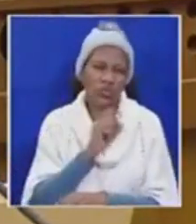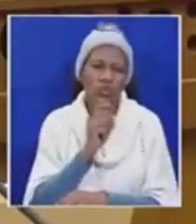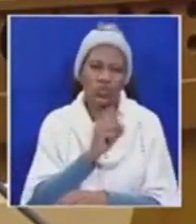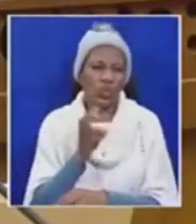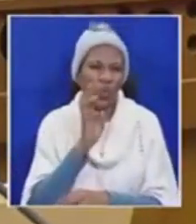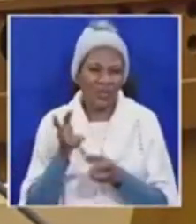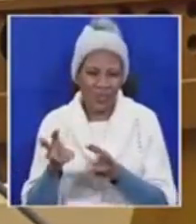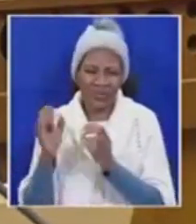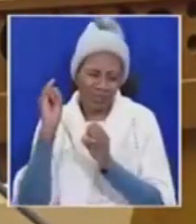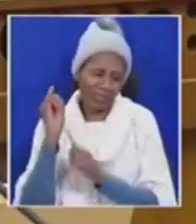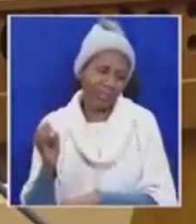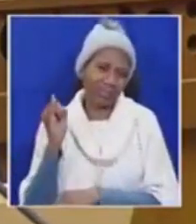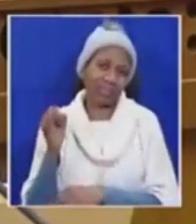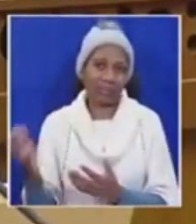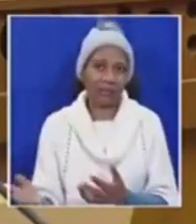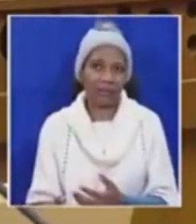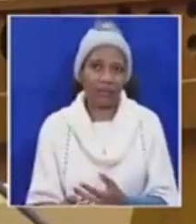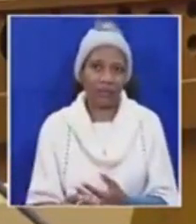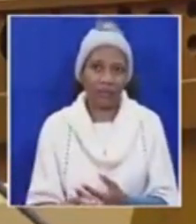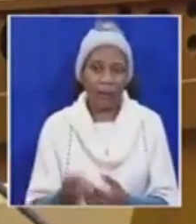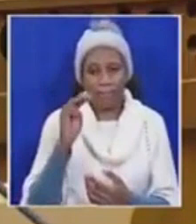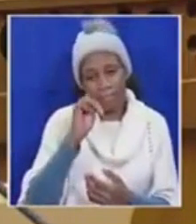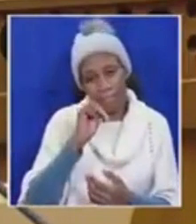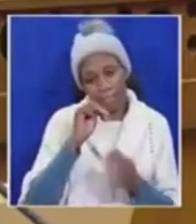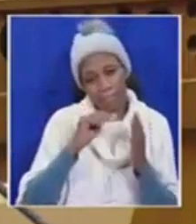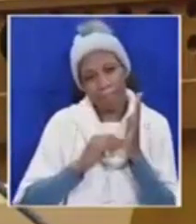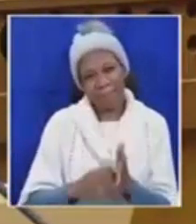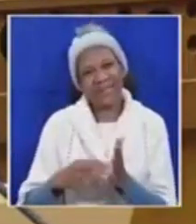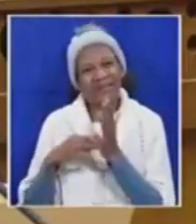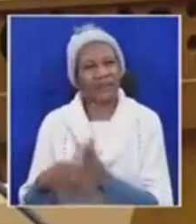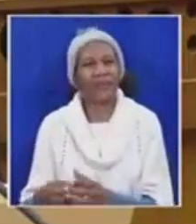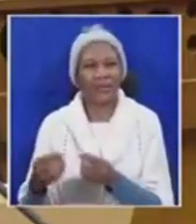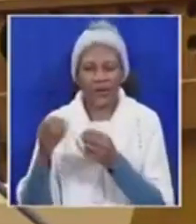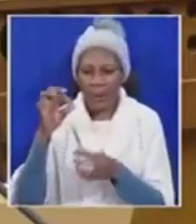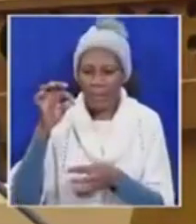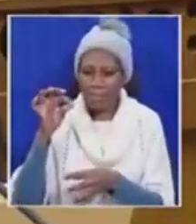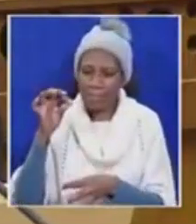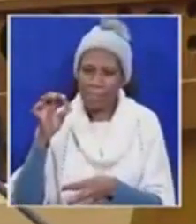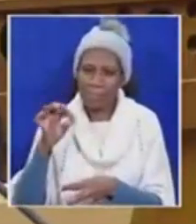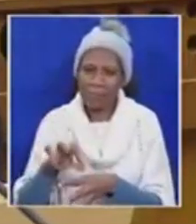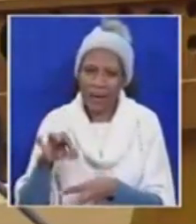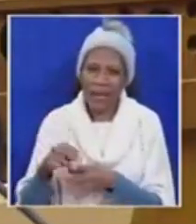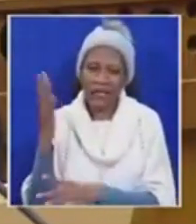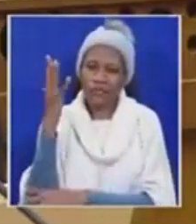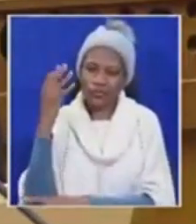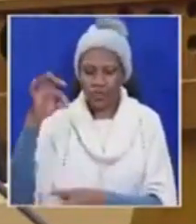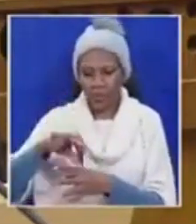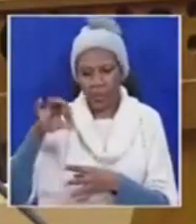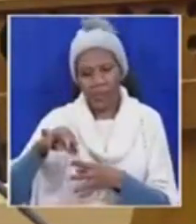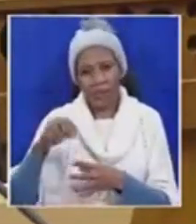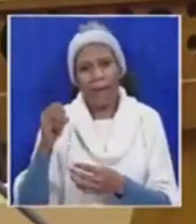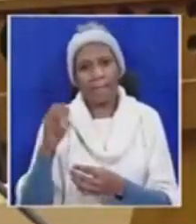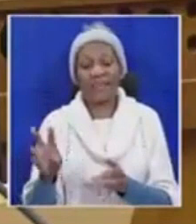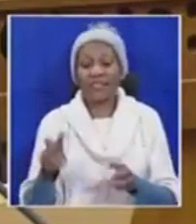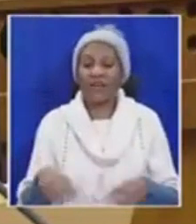resources. Millions of pine trees have been planted in Israel to obliterate the ruins of Palestinian villages destroyed during